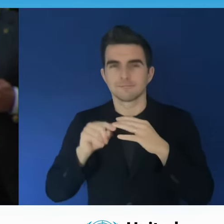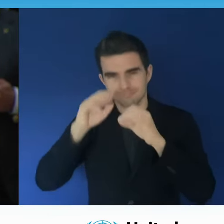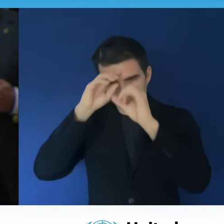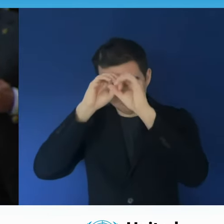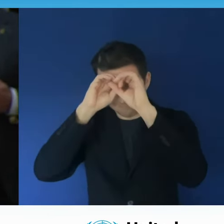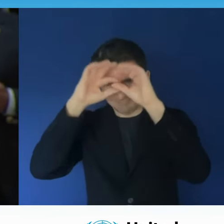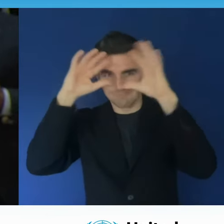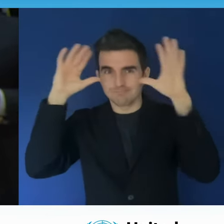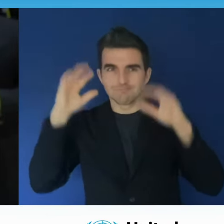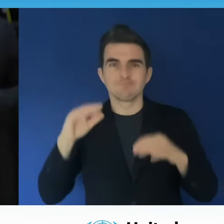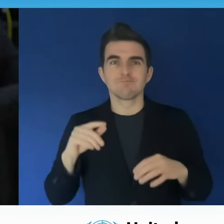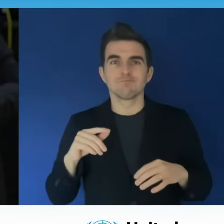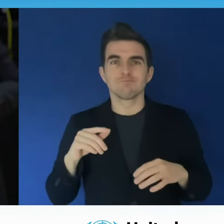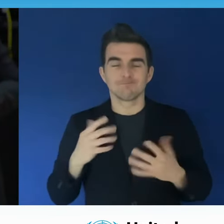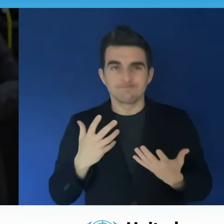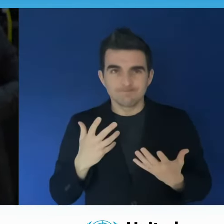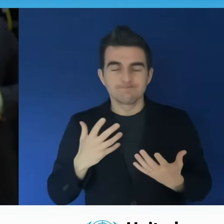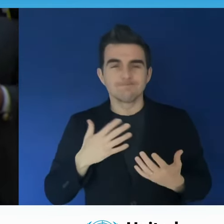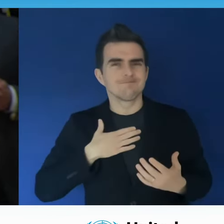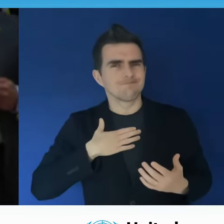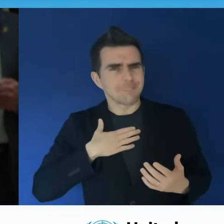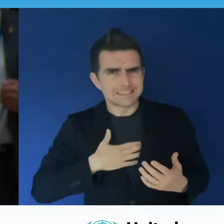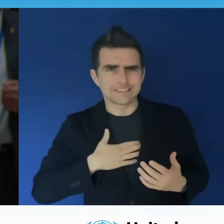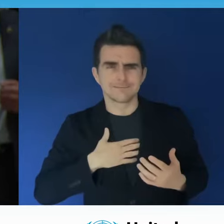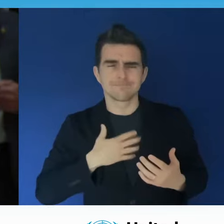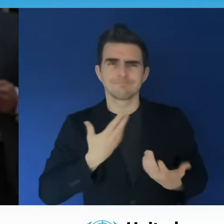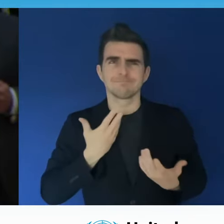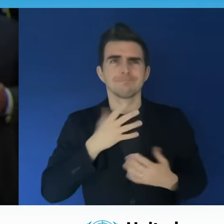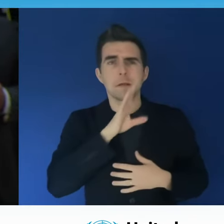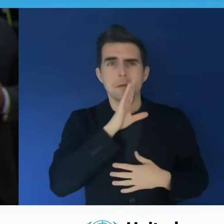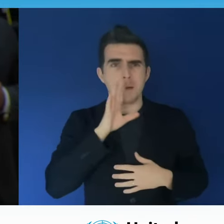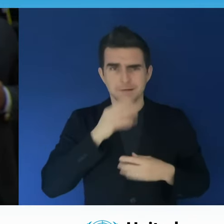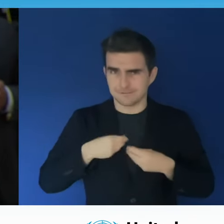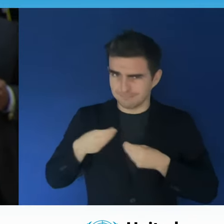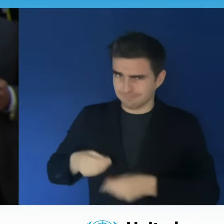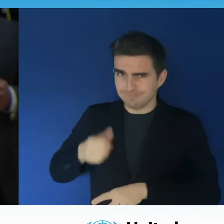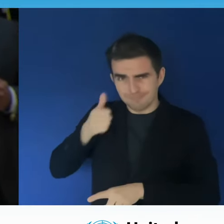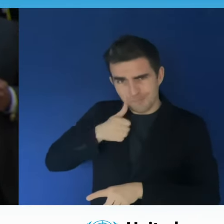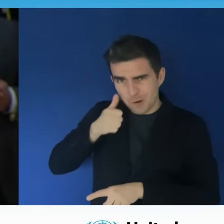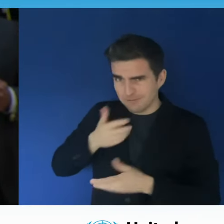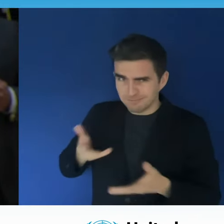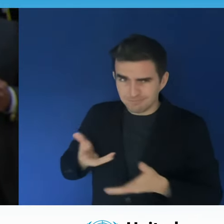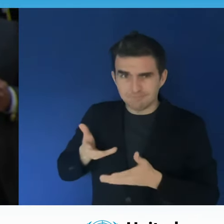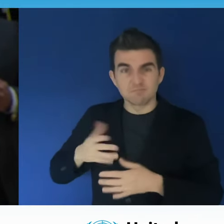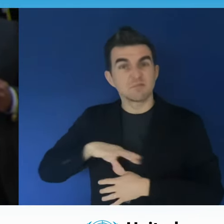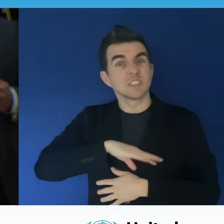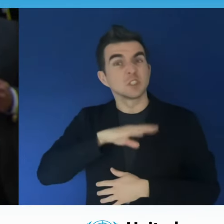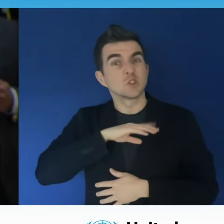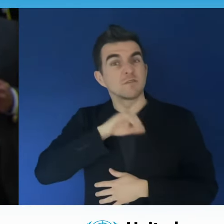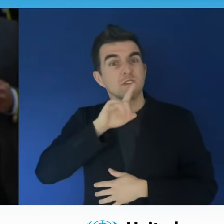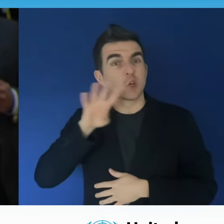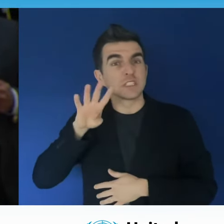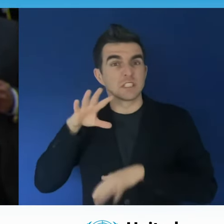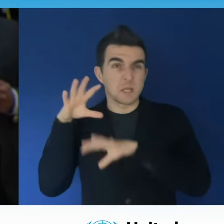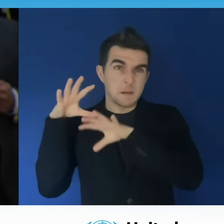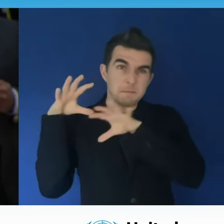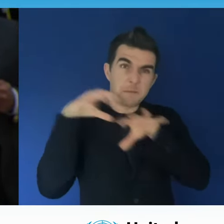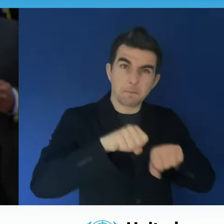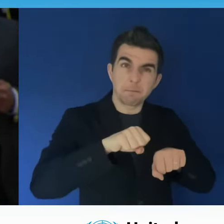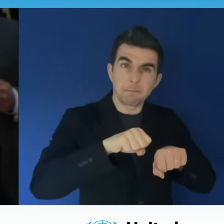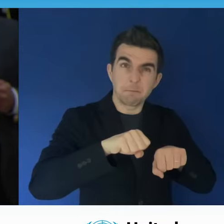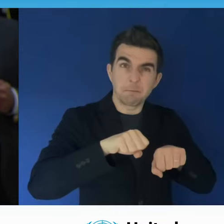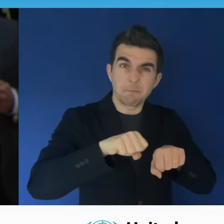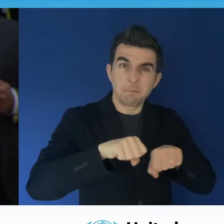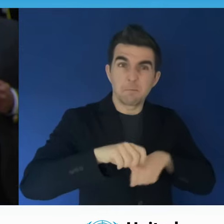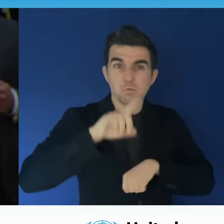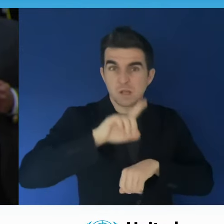doors, and she was left with all those dreams. Due to the financial hardship her family was facing, she was